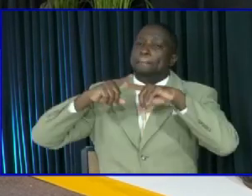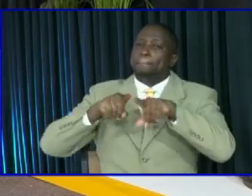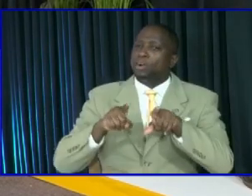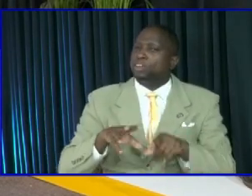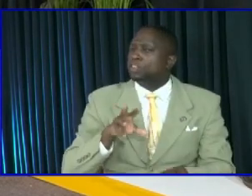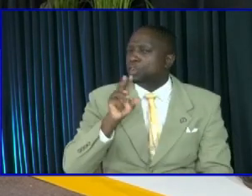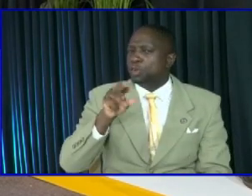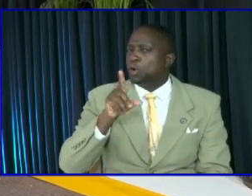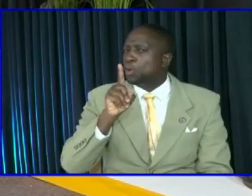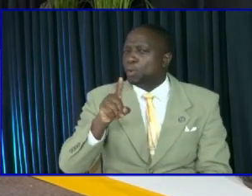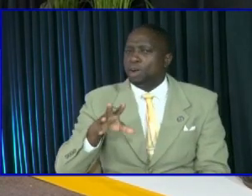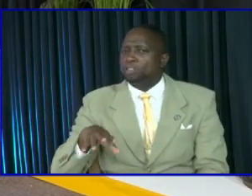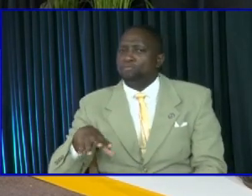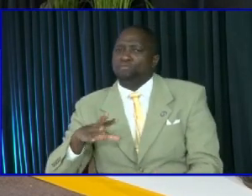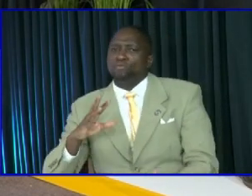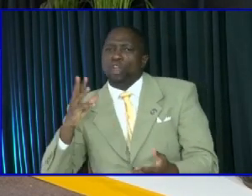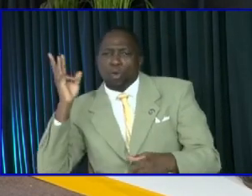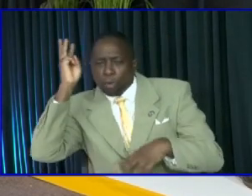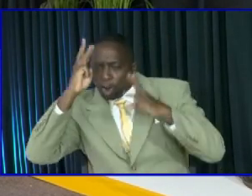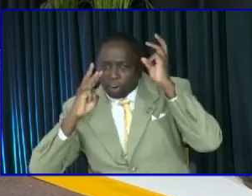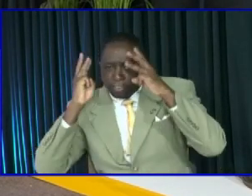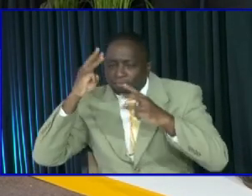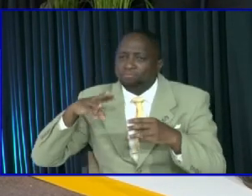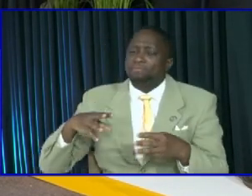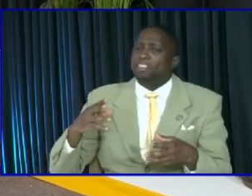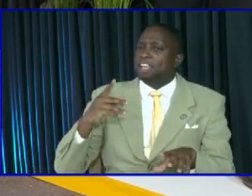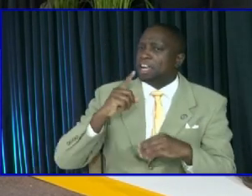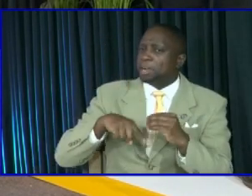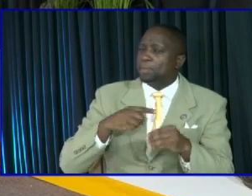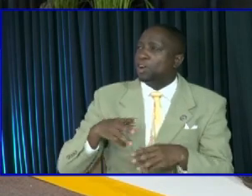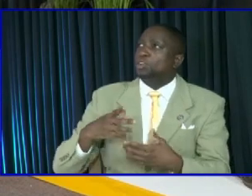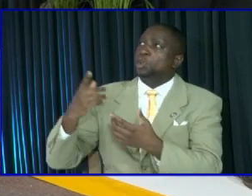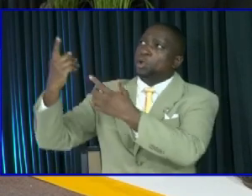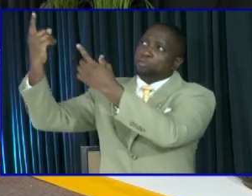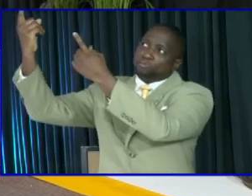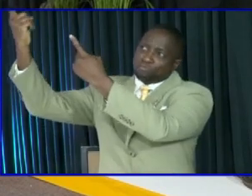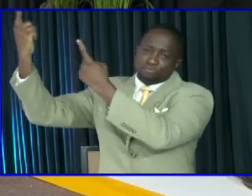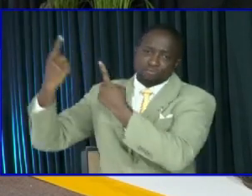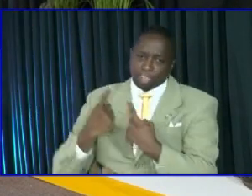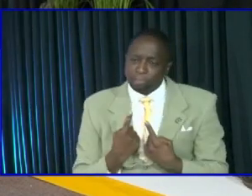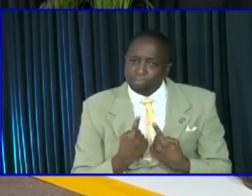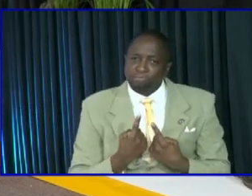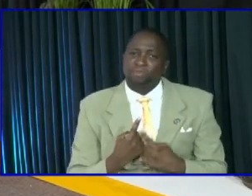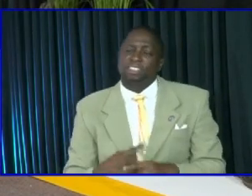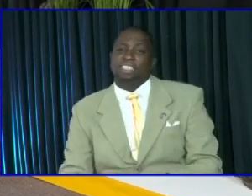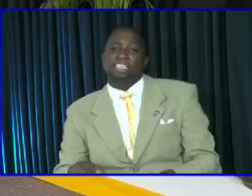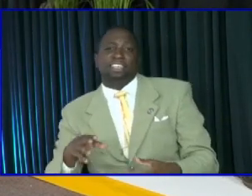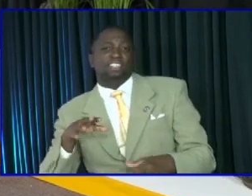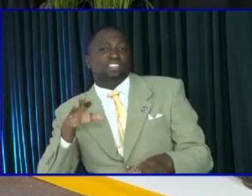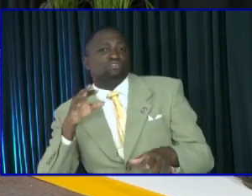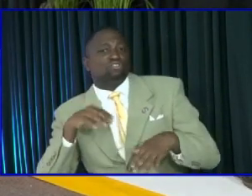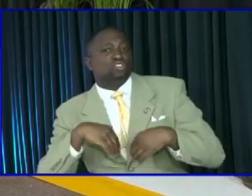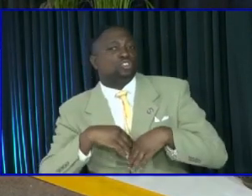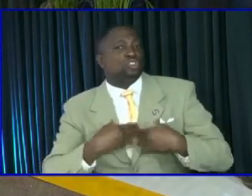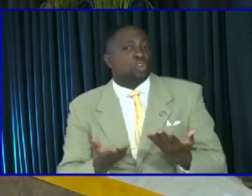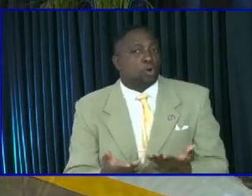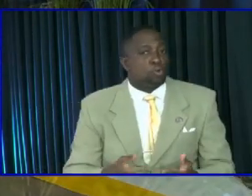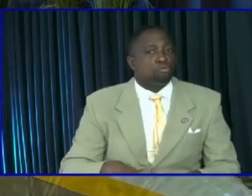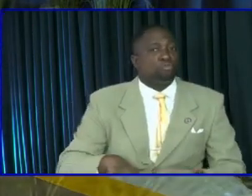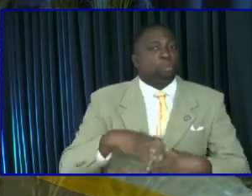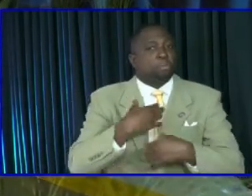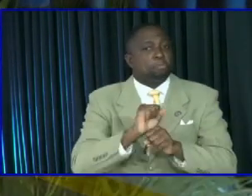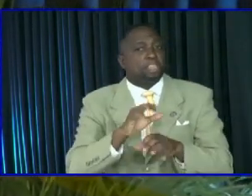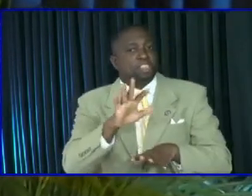no one seems worried about the day my Lord should come. You better set the house in